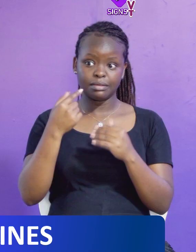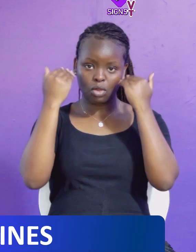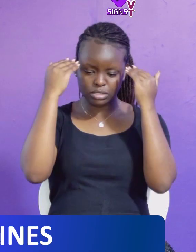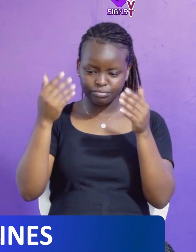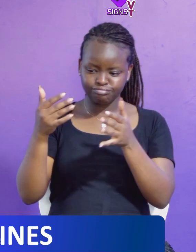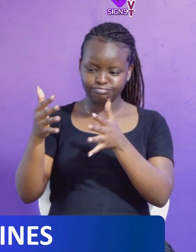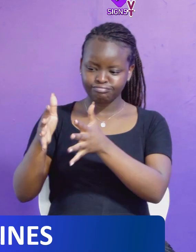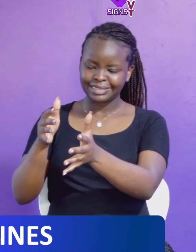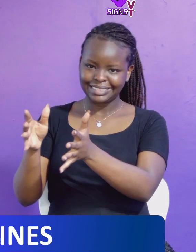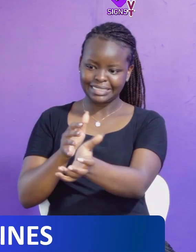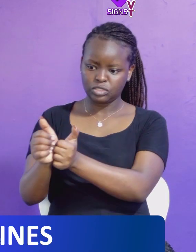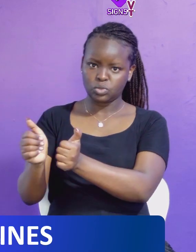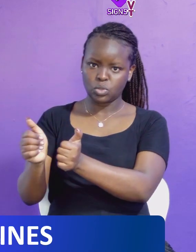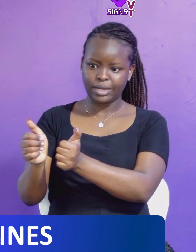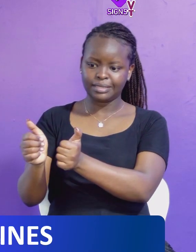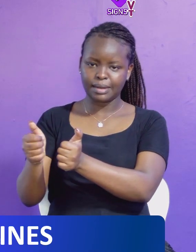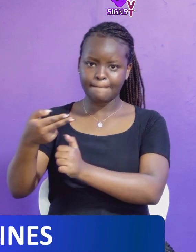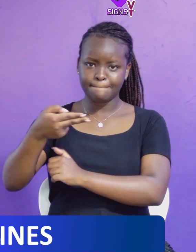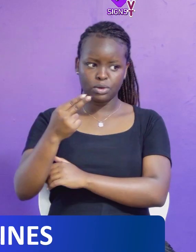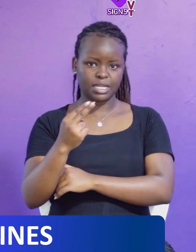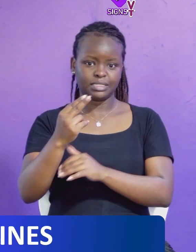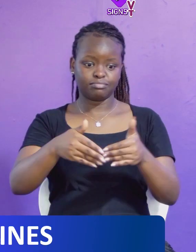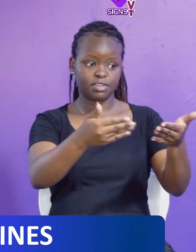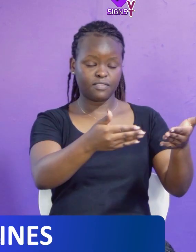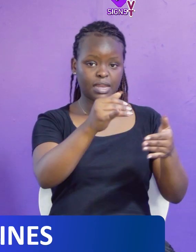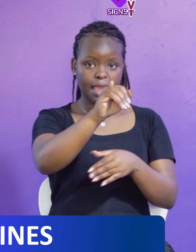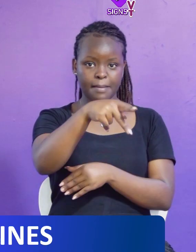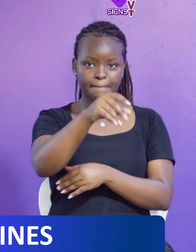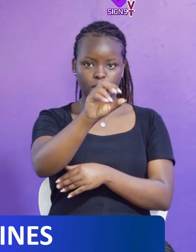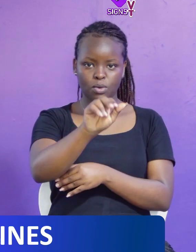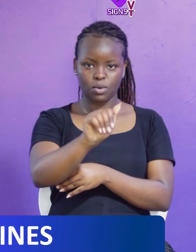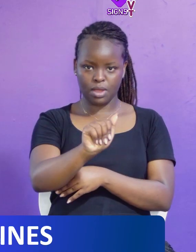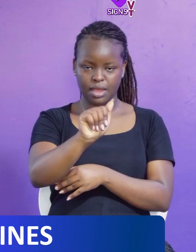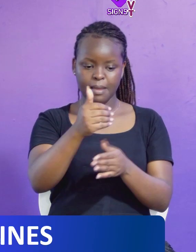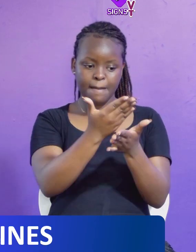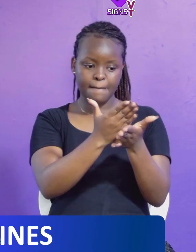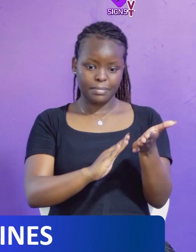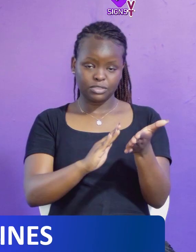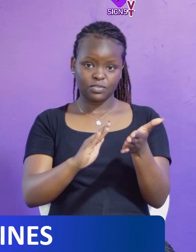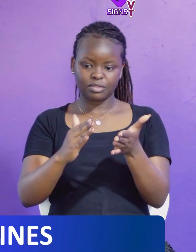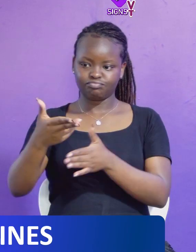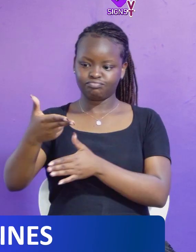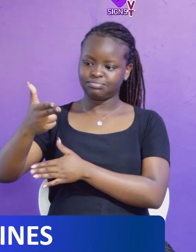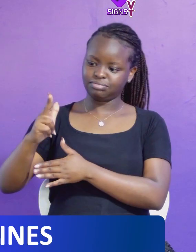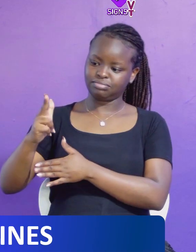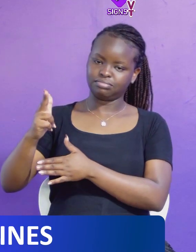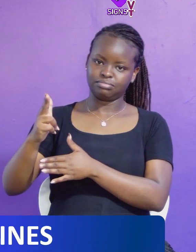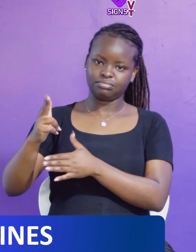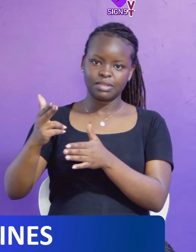bullet jacket handed over by IPOA on July 1st, 2024 was part of a rifle cartridge